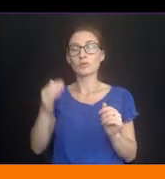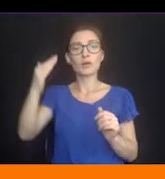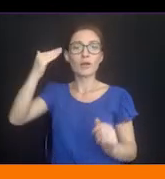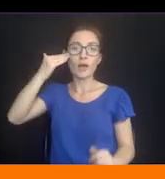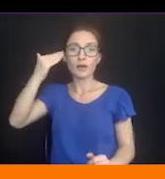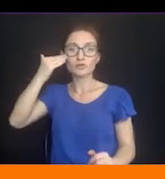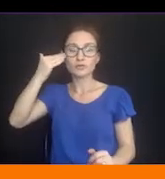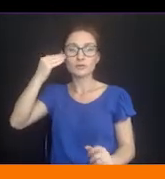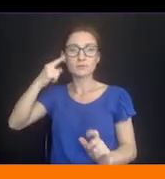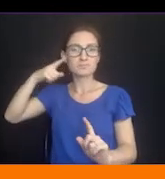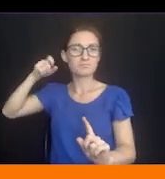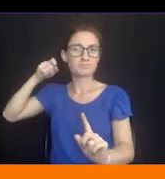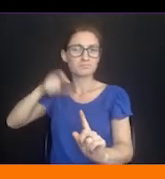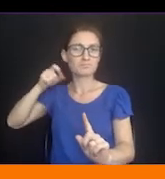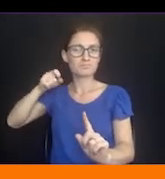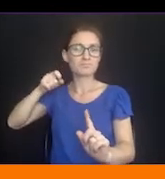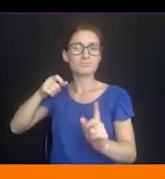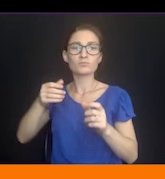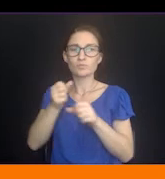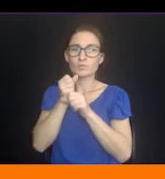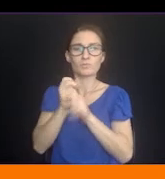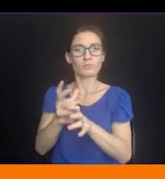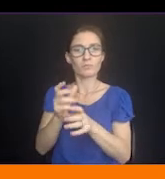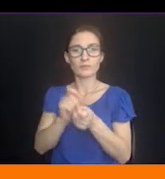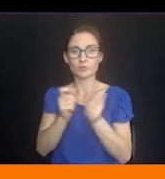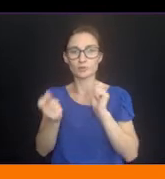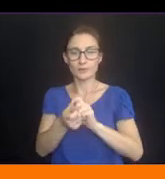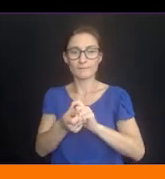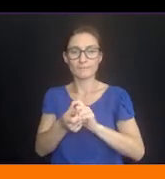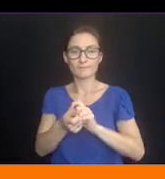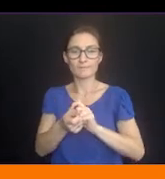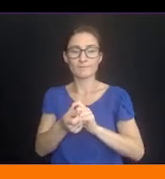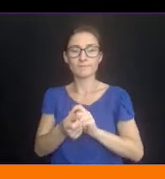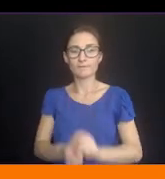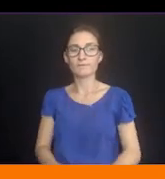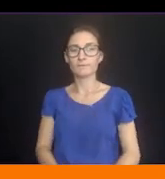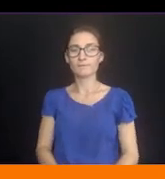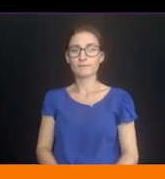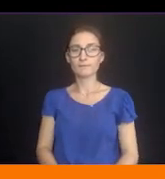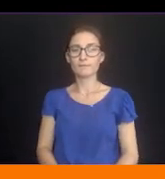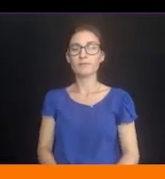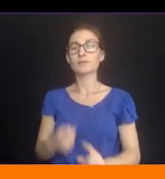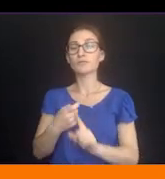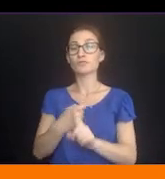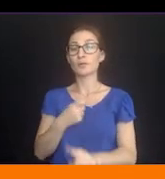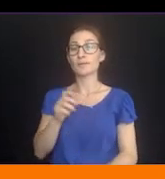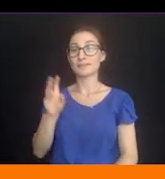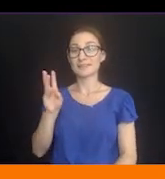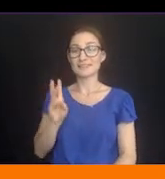own without any conscious desire to make it shift